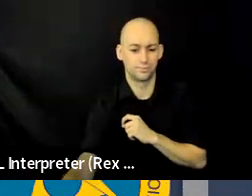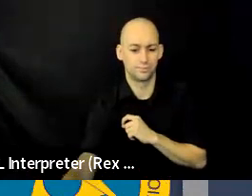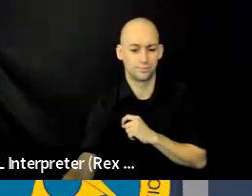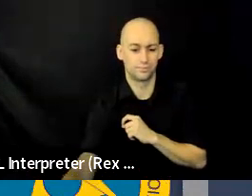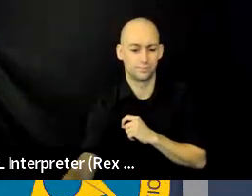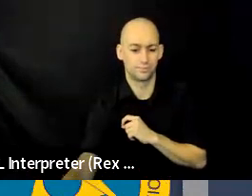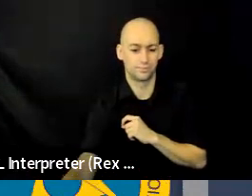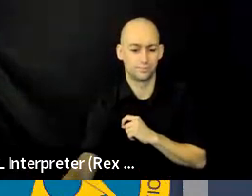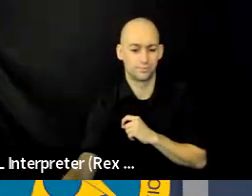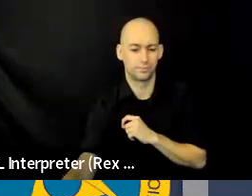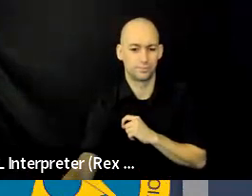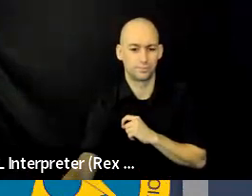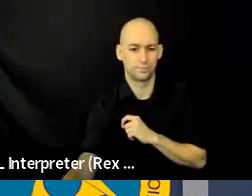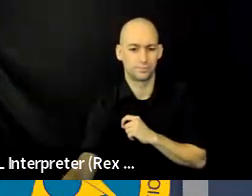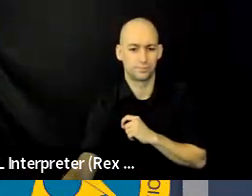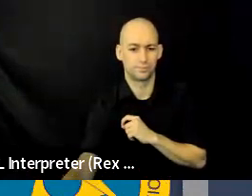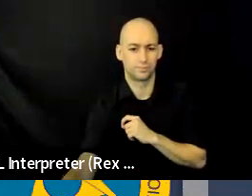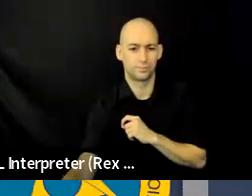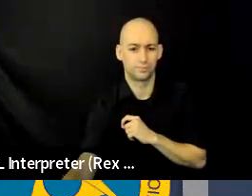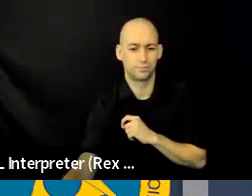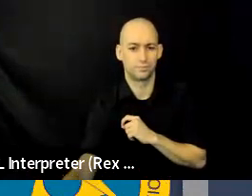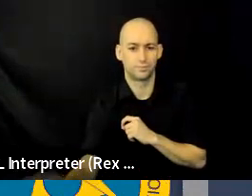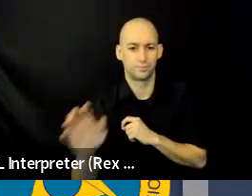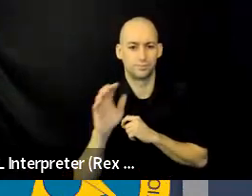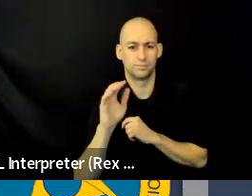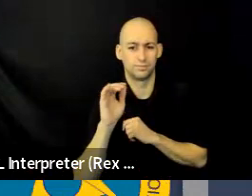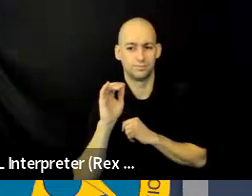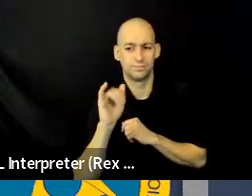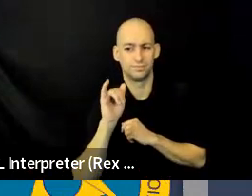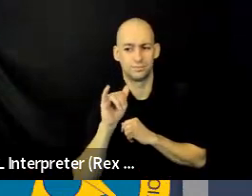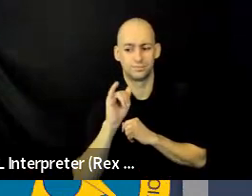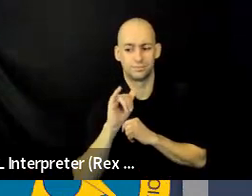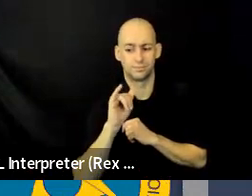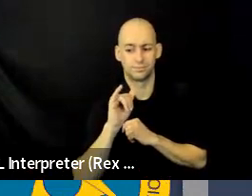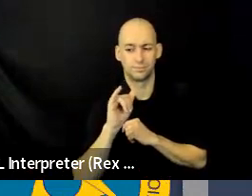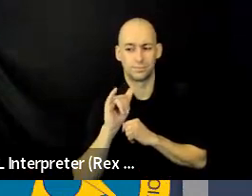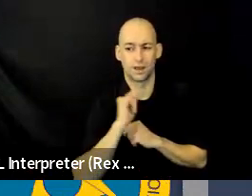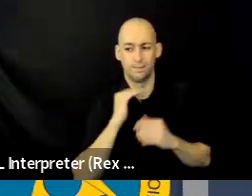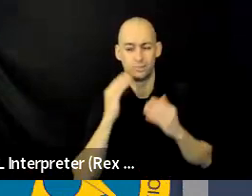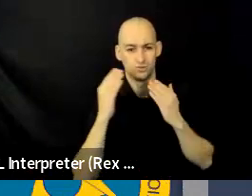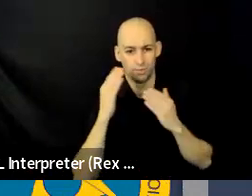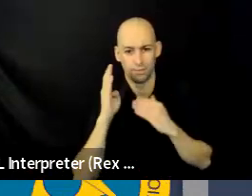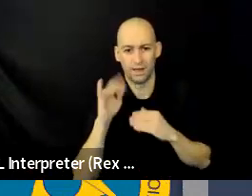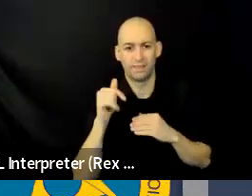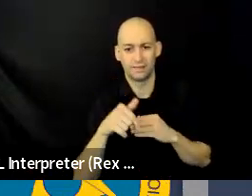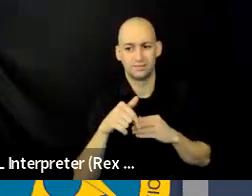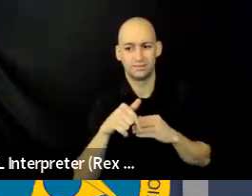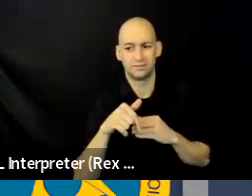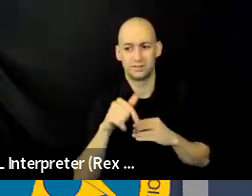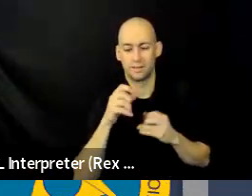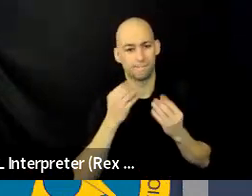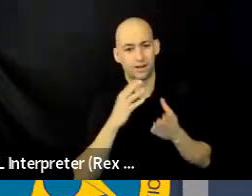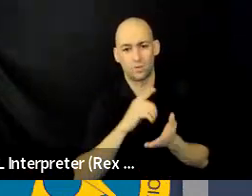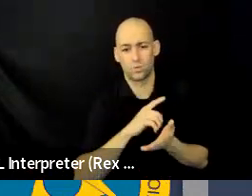And I had mentioned to our amazing CTC staff that I'm troubled by this one in many ways.